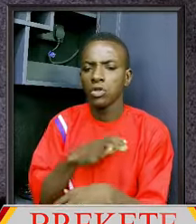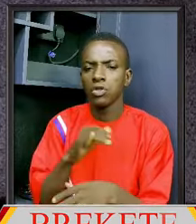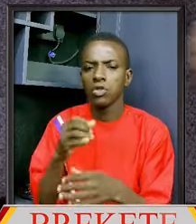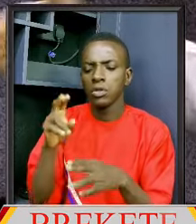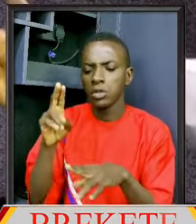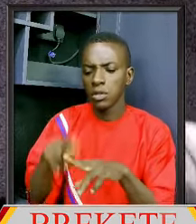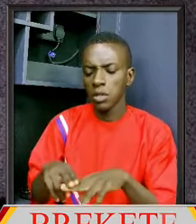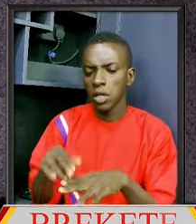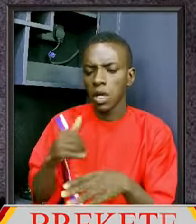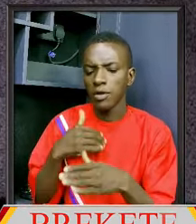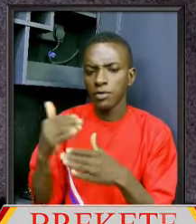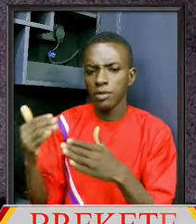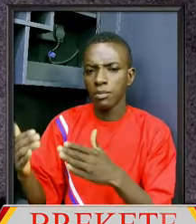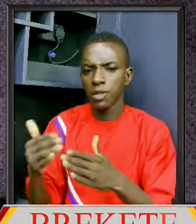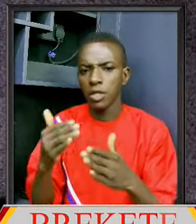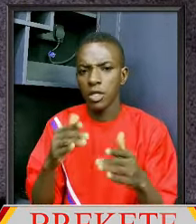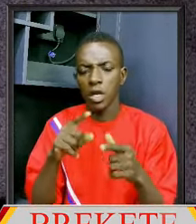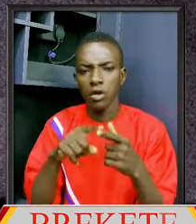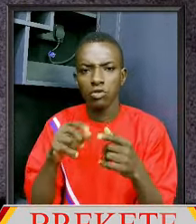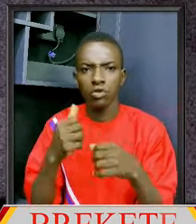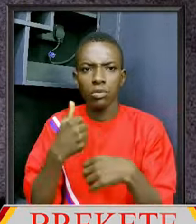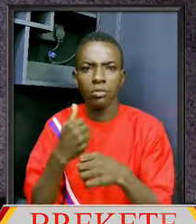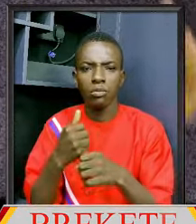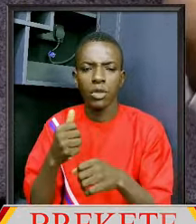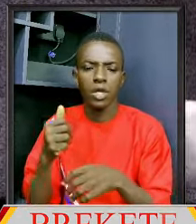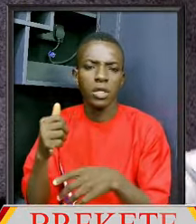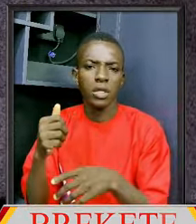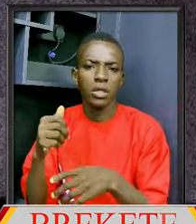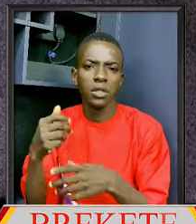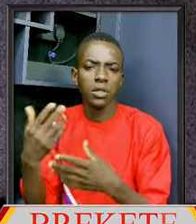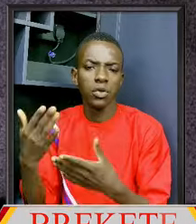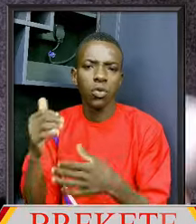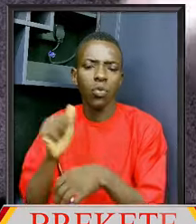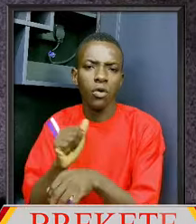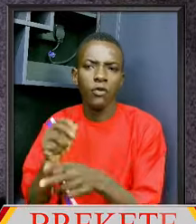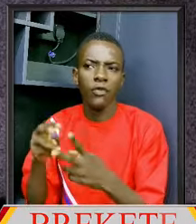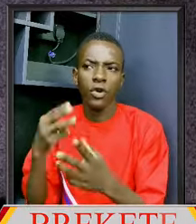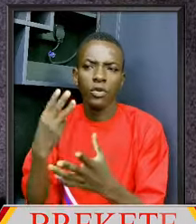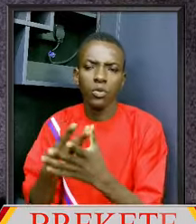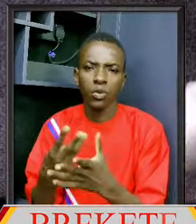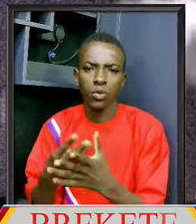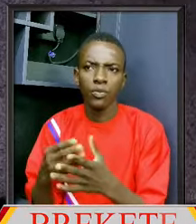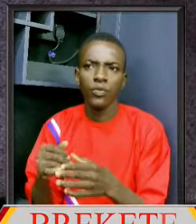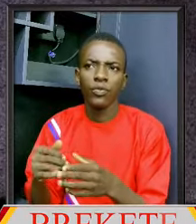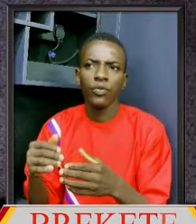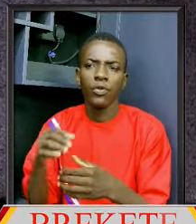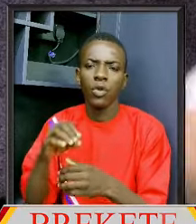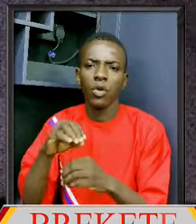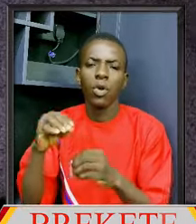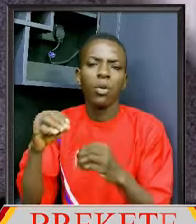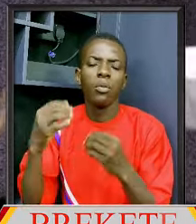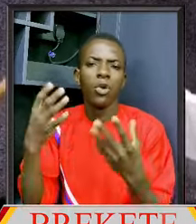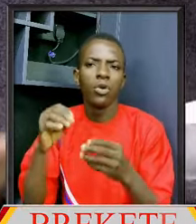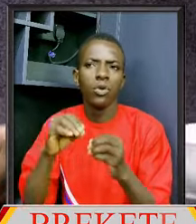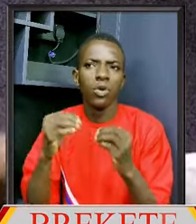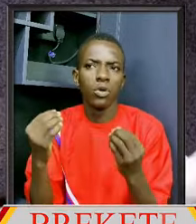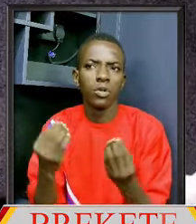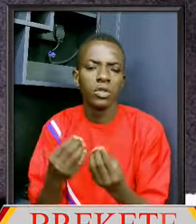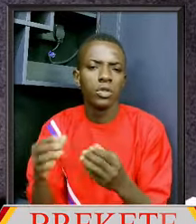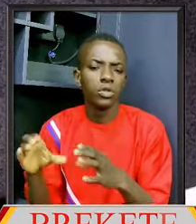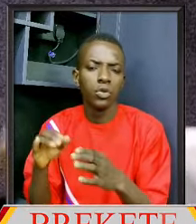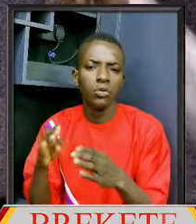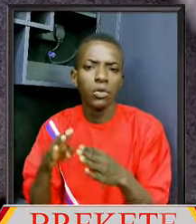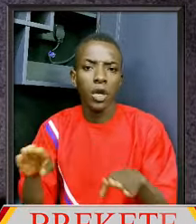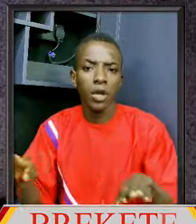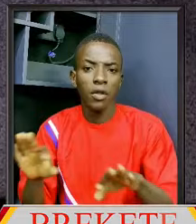and have a strategic plan on how to make this thing work very well. You need to incorporate a lot of other organizations like you're doing with Brekete